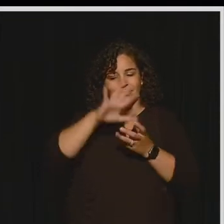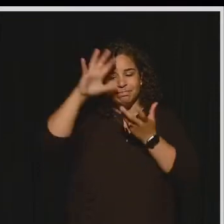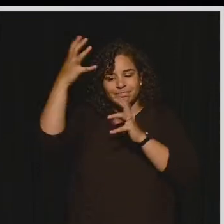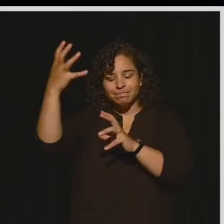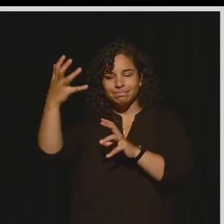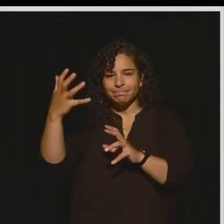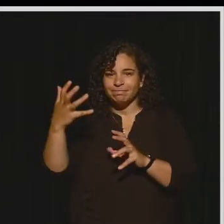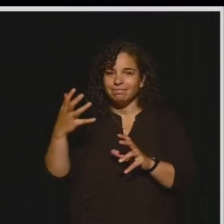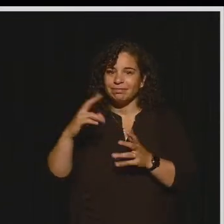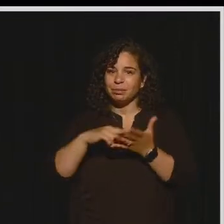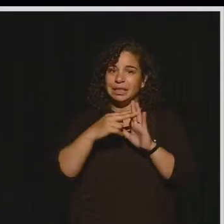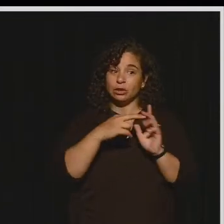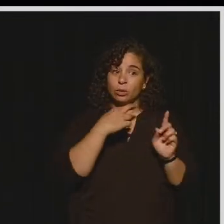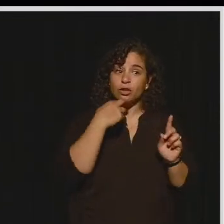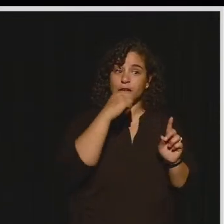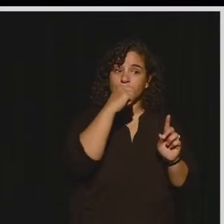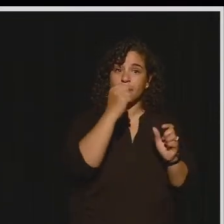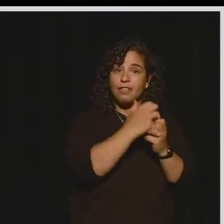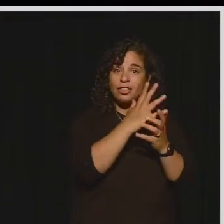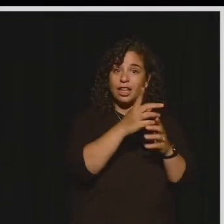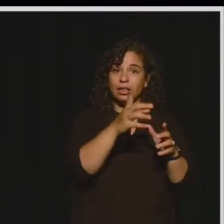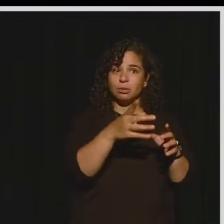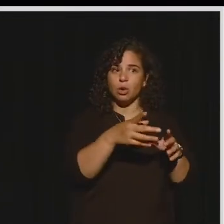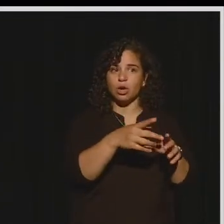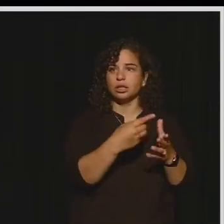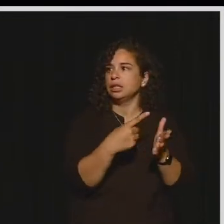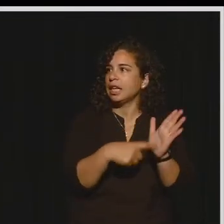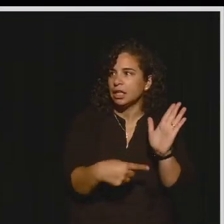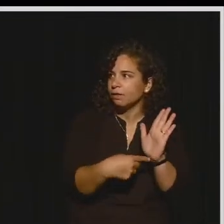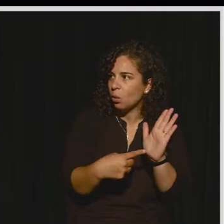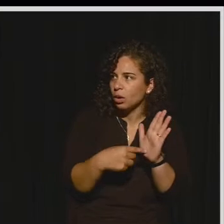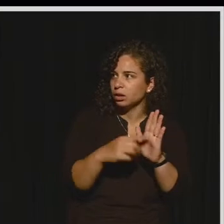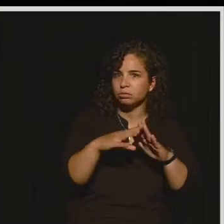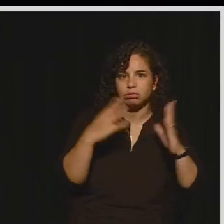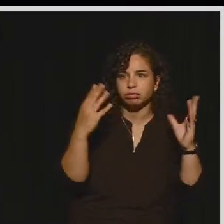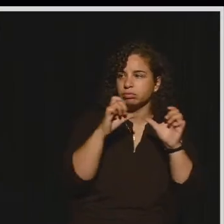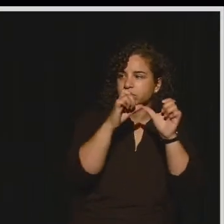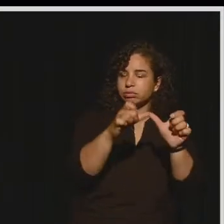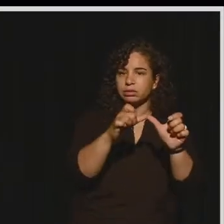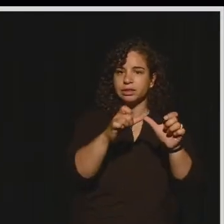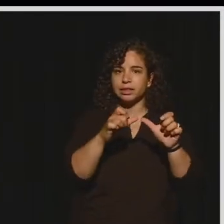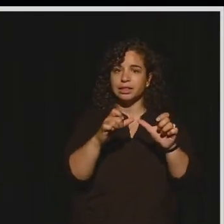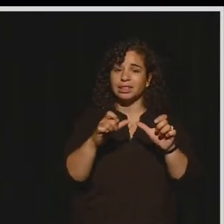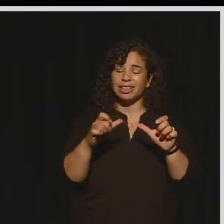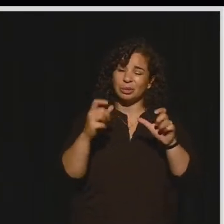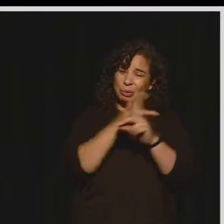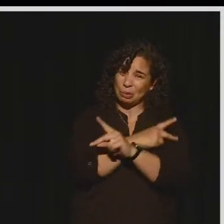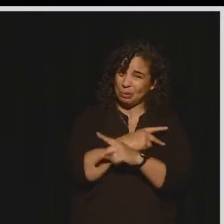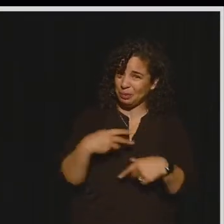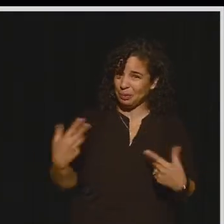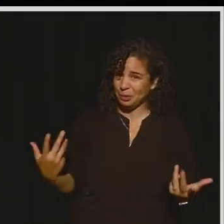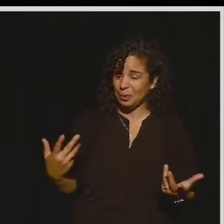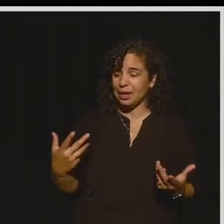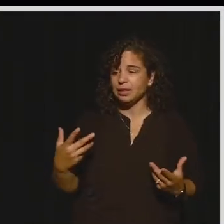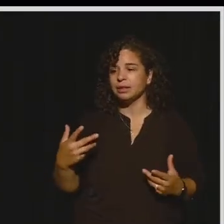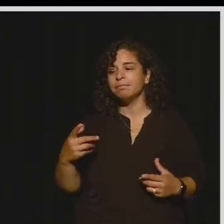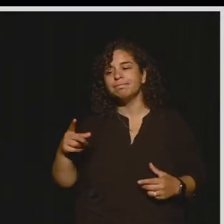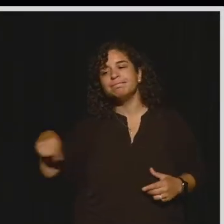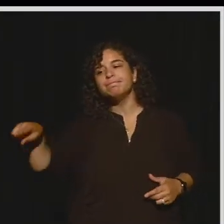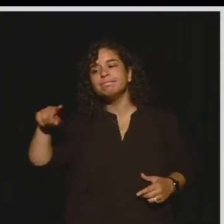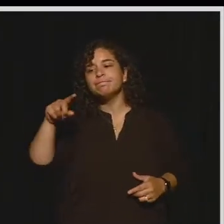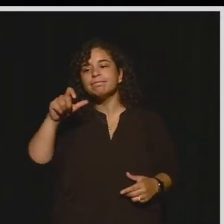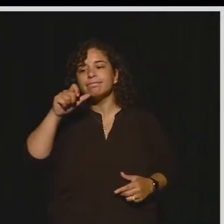strain. Those physical spaces are. And then on top of that is the ways in which women, racialized